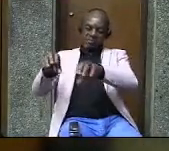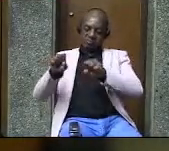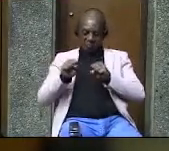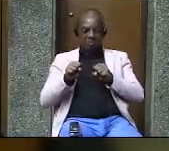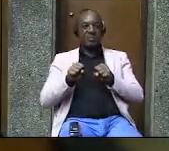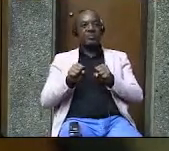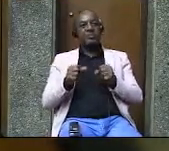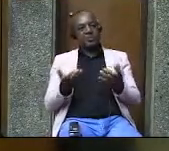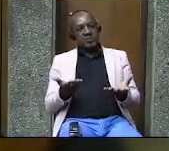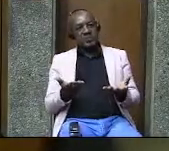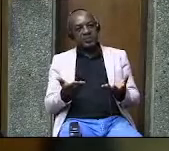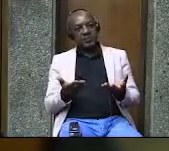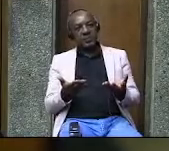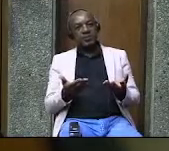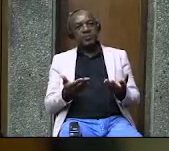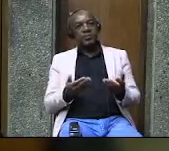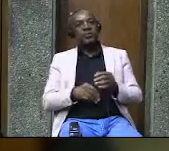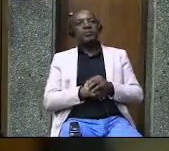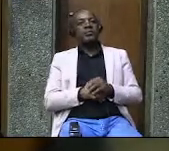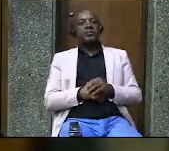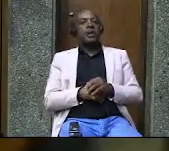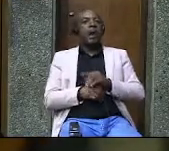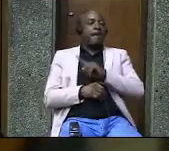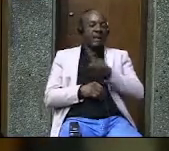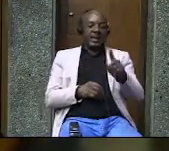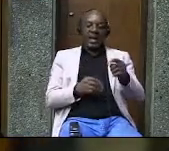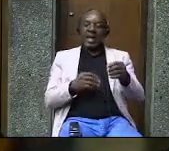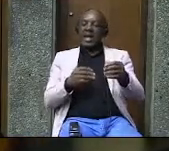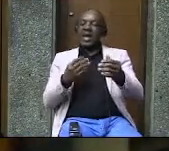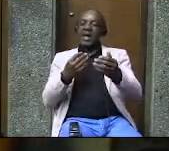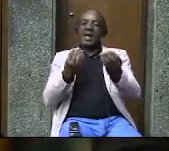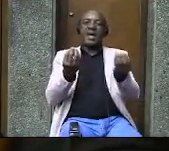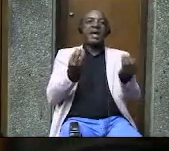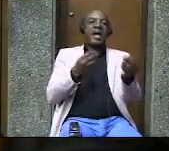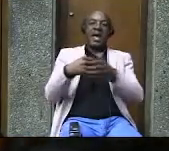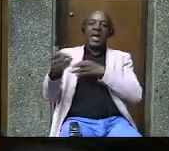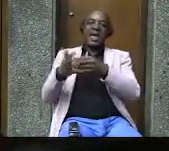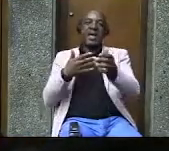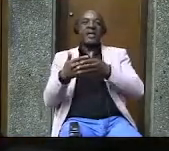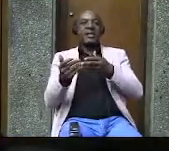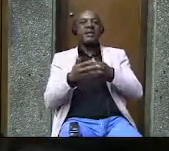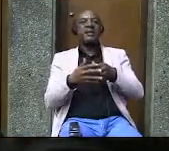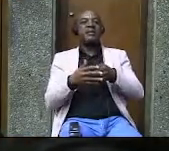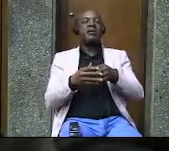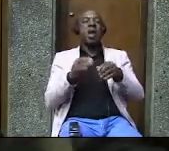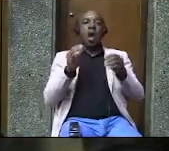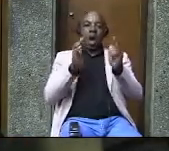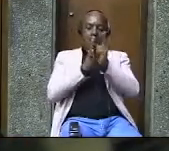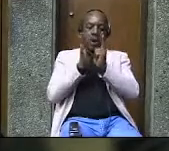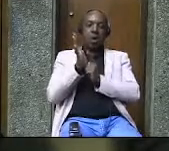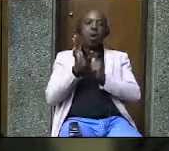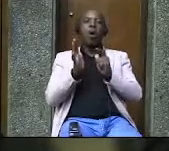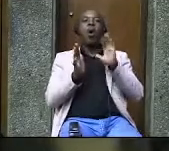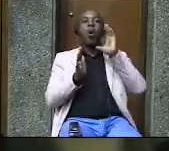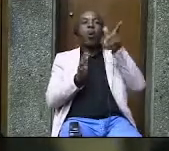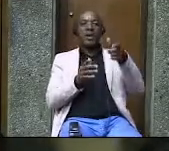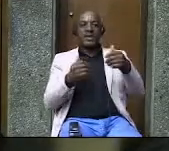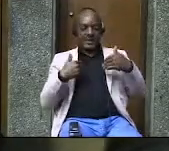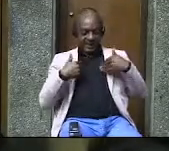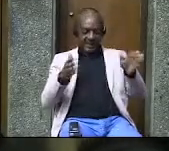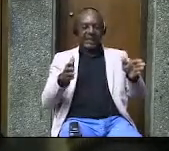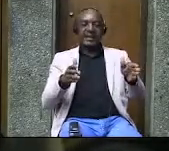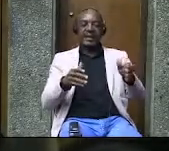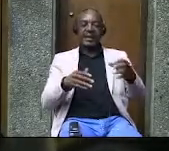we treated on its own. Offer this compensation not an open door now for fraud and corruption from